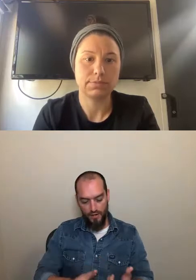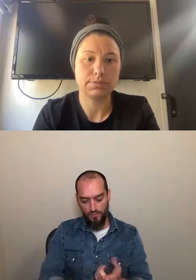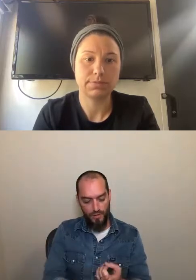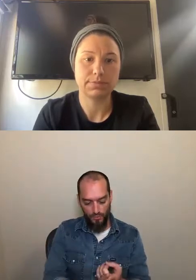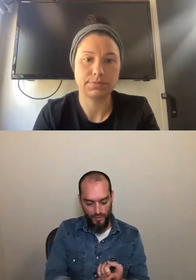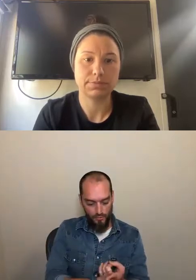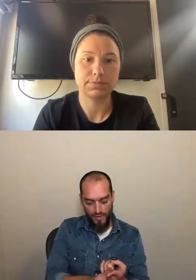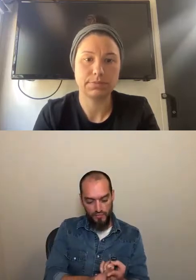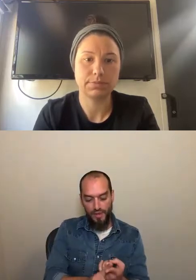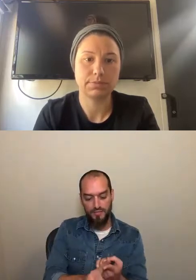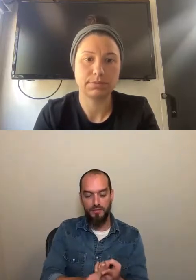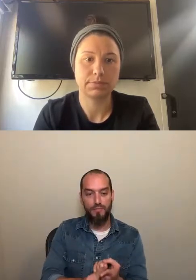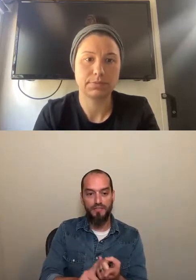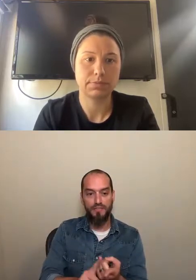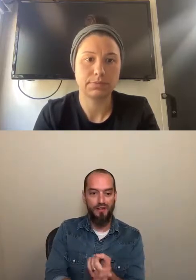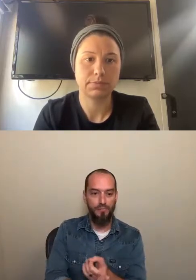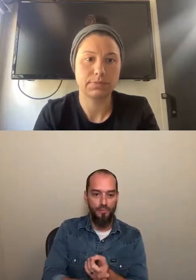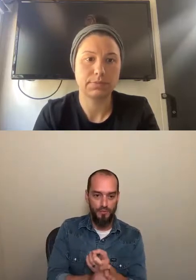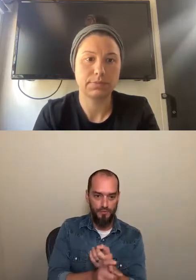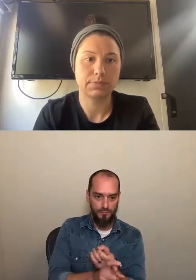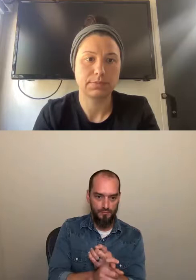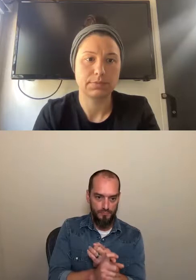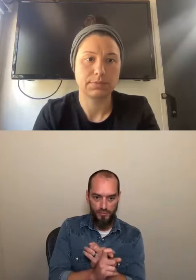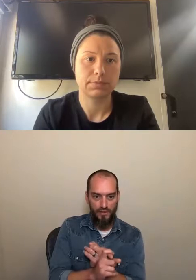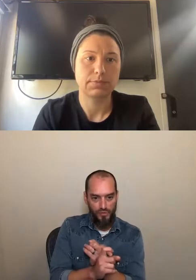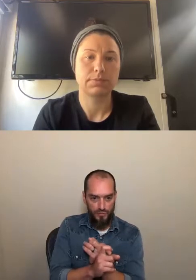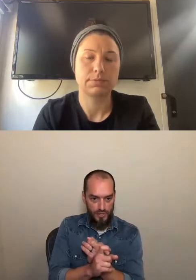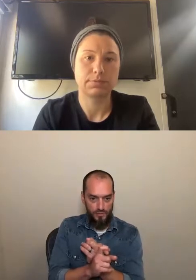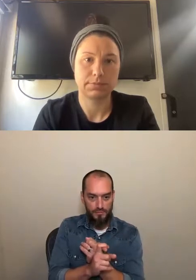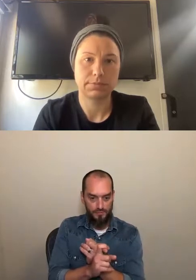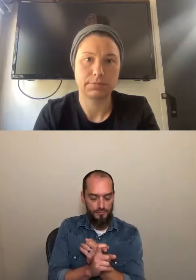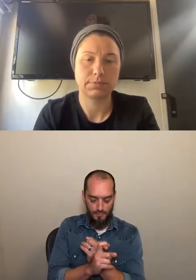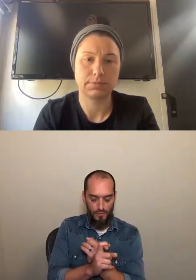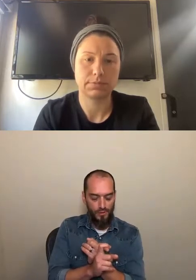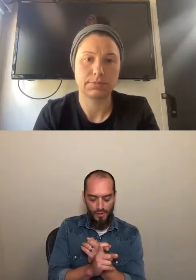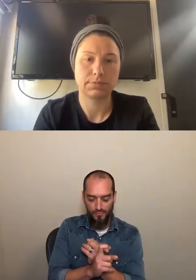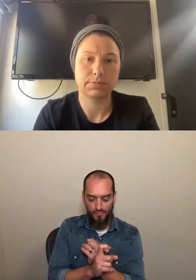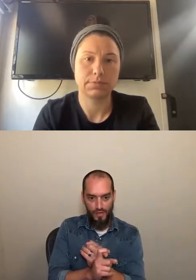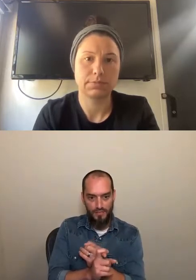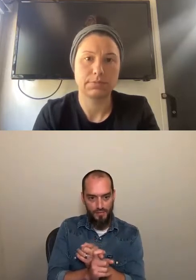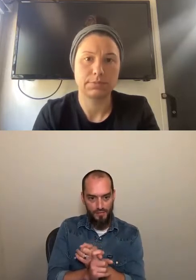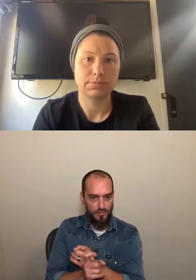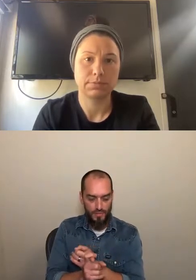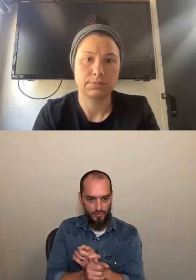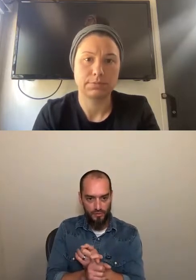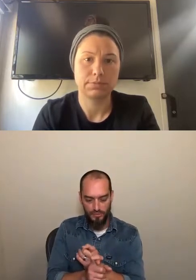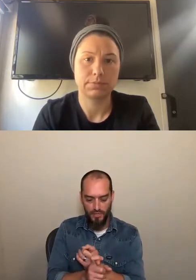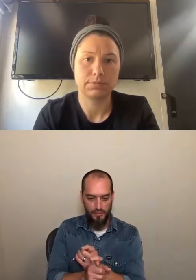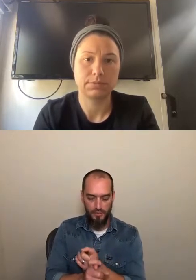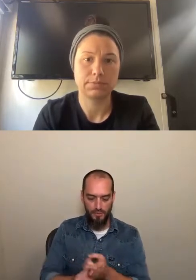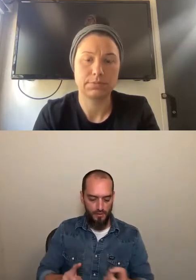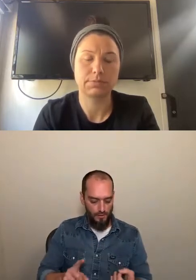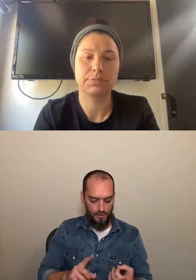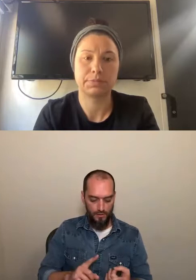Finding out, by the way, with the HVAC system, is it set up properly? So I have to understand what a lot of HVAC technicians have to